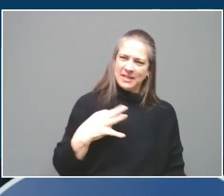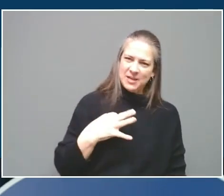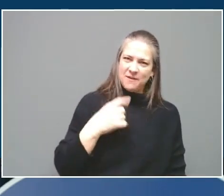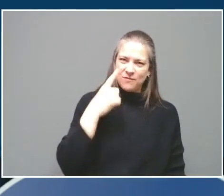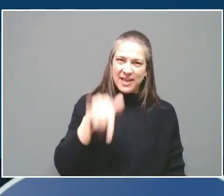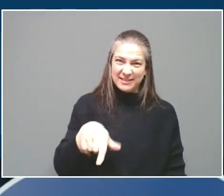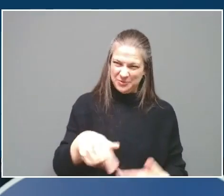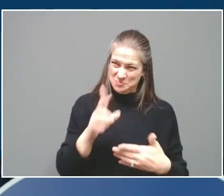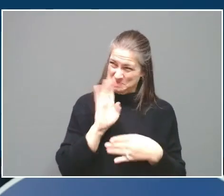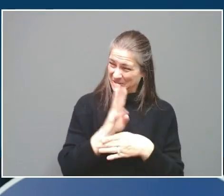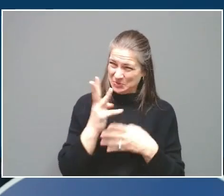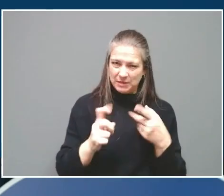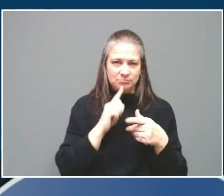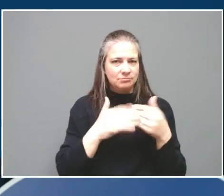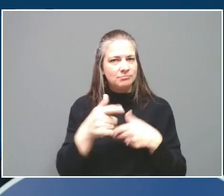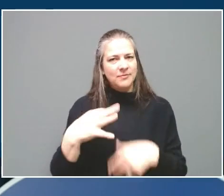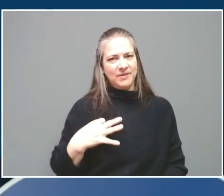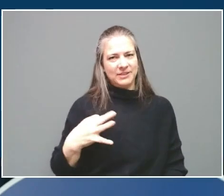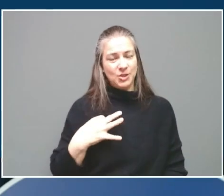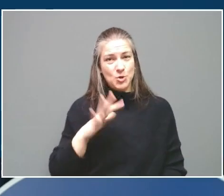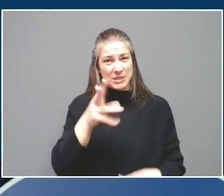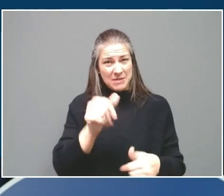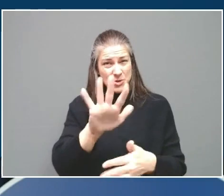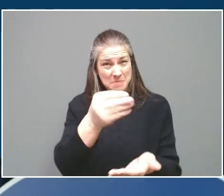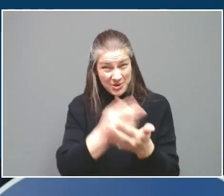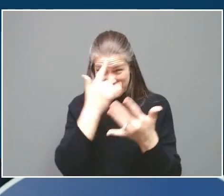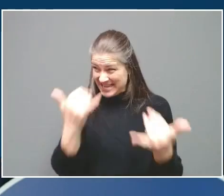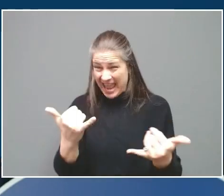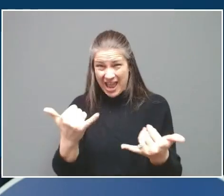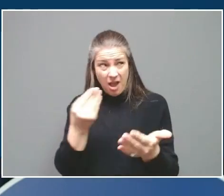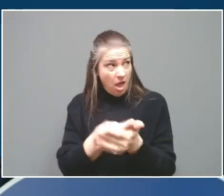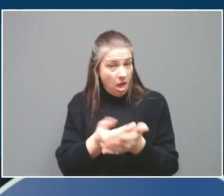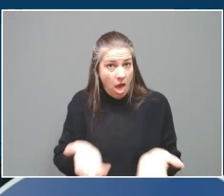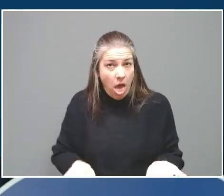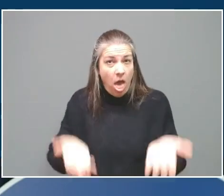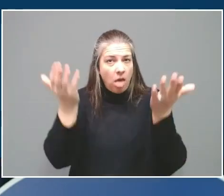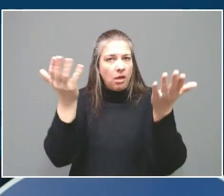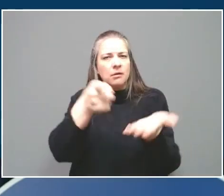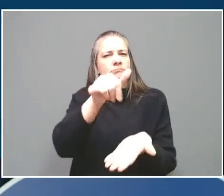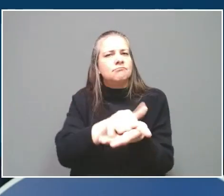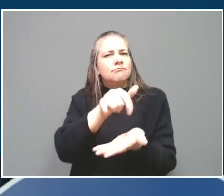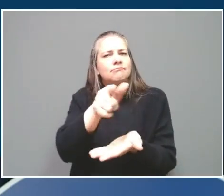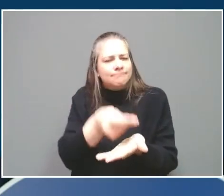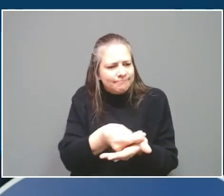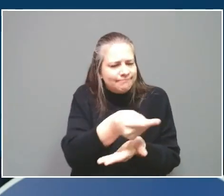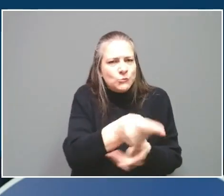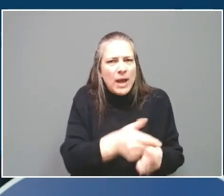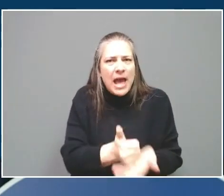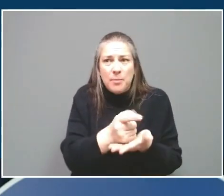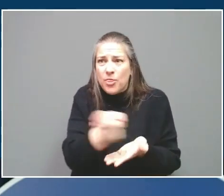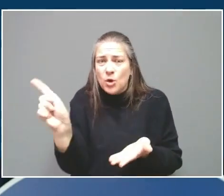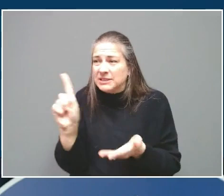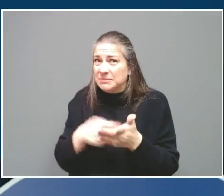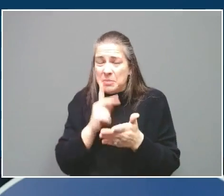that spent their hard-earned money, even at a time of significant inflation, to help those that oftentimes have to flee their home, which should be a